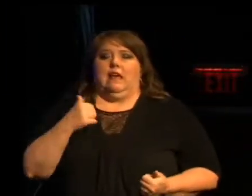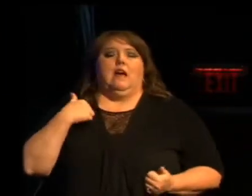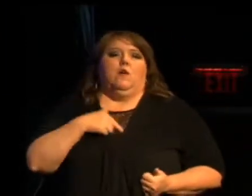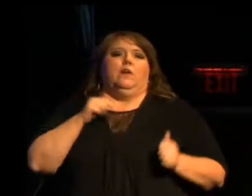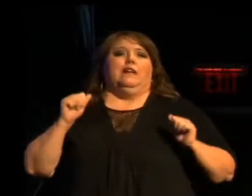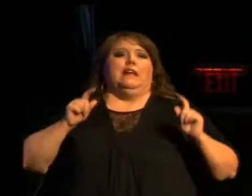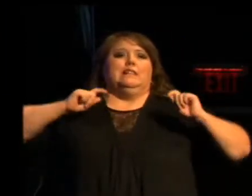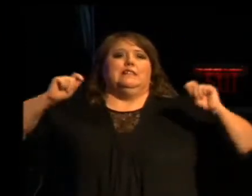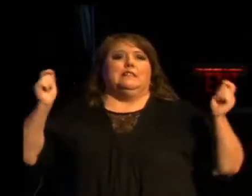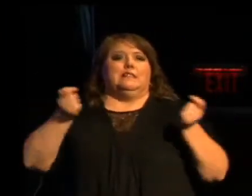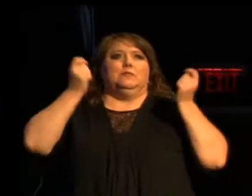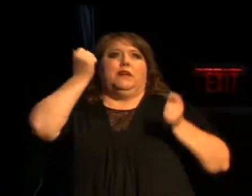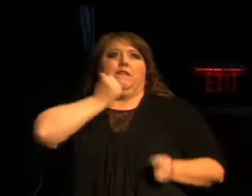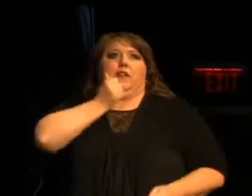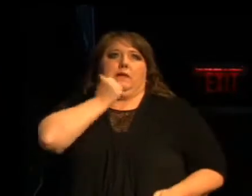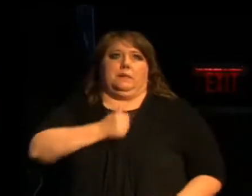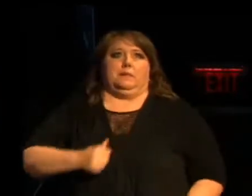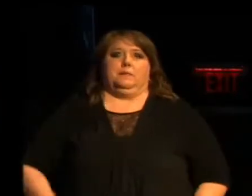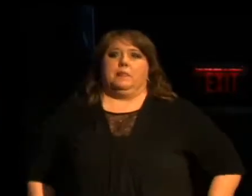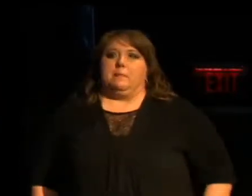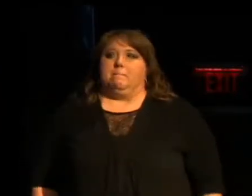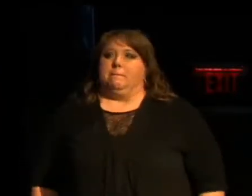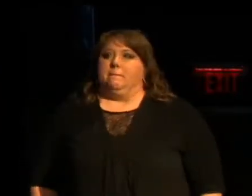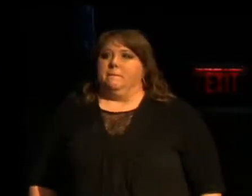celebrate every day.